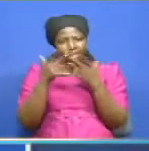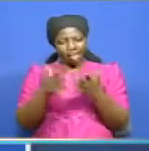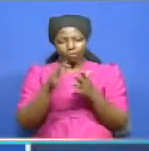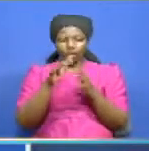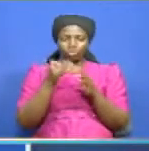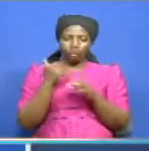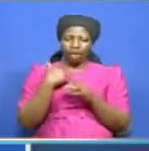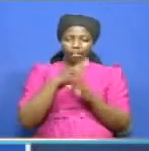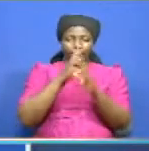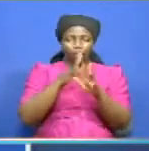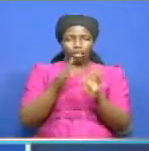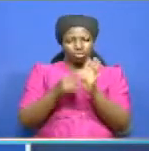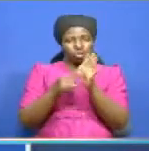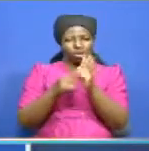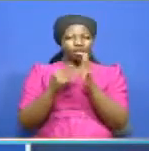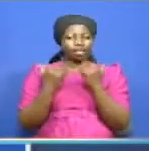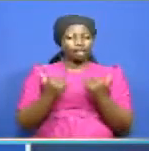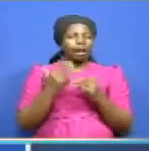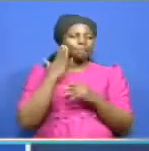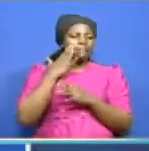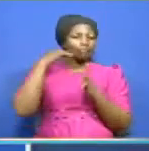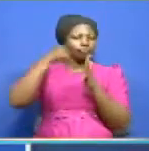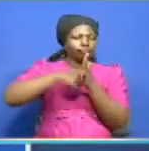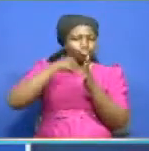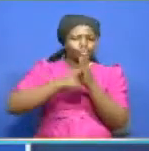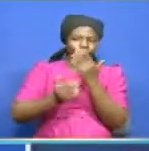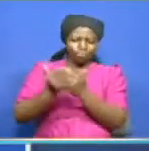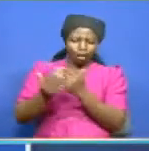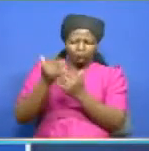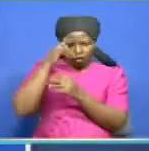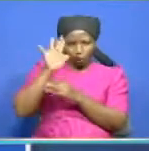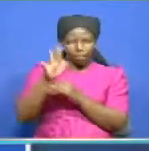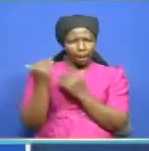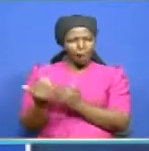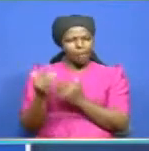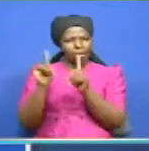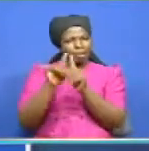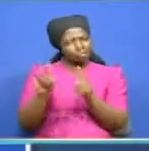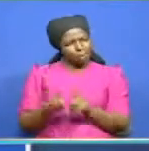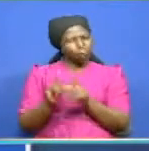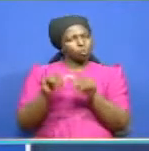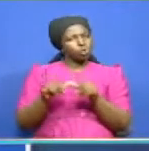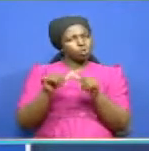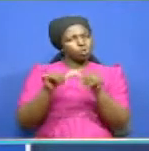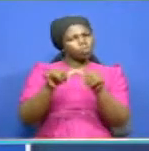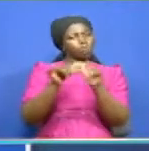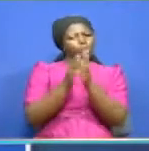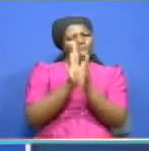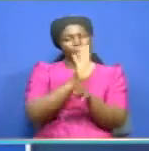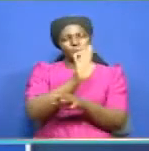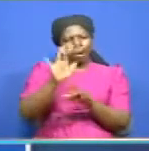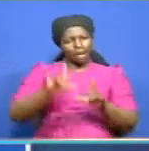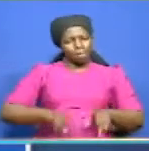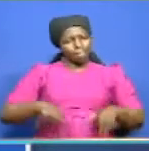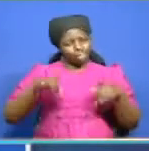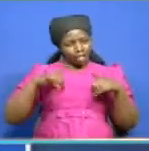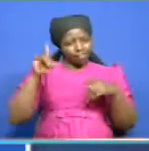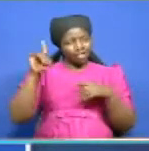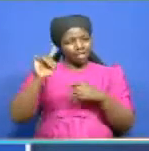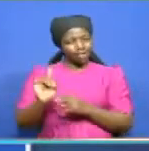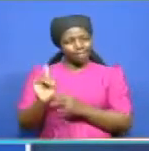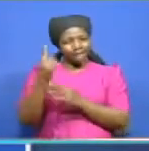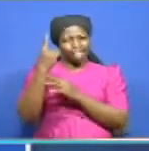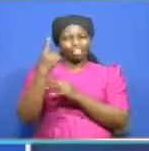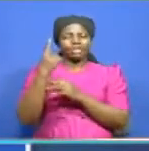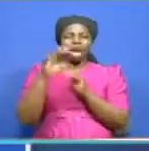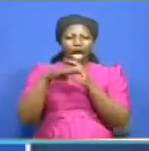to juggle between raising their babies and picking up the pieces of what is left of their lives. This is the first of